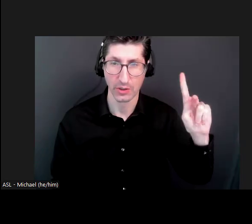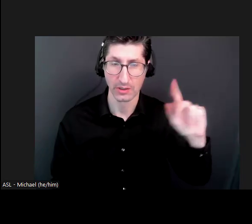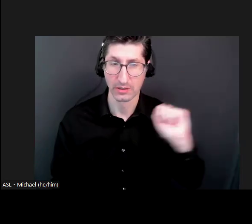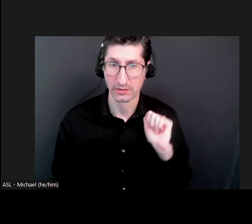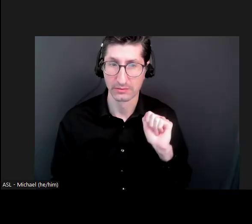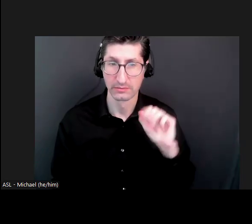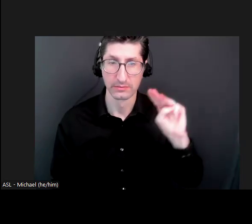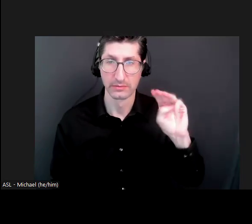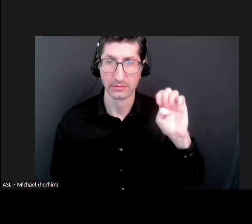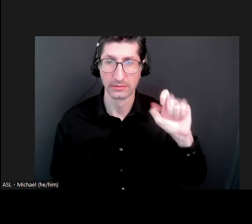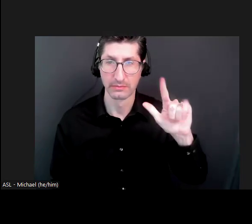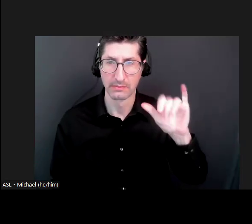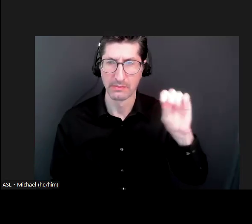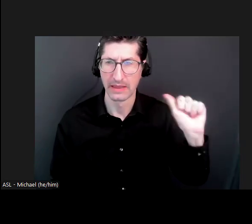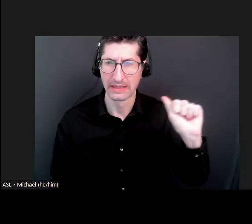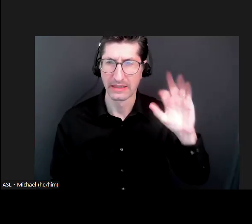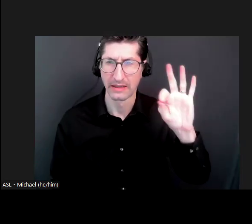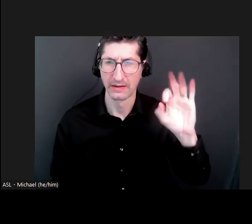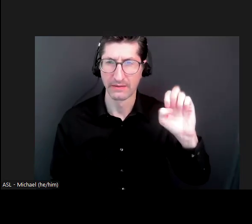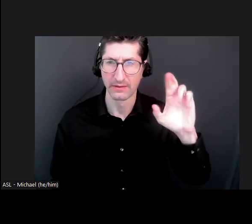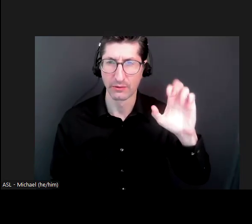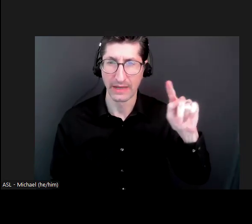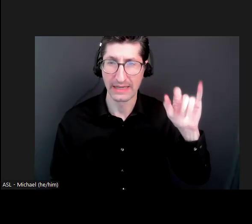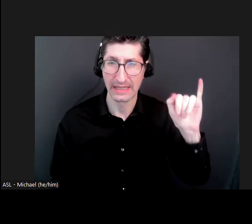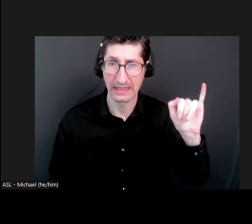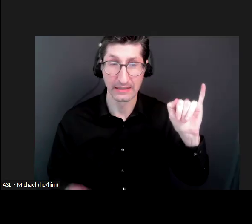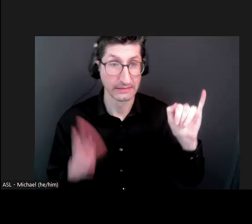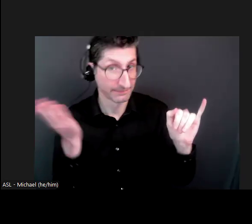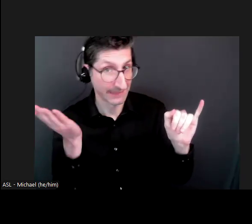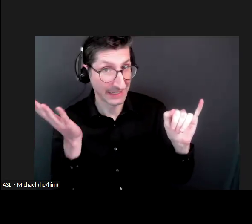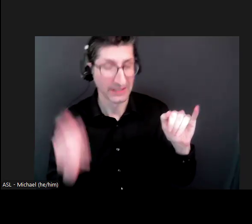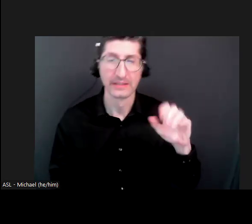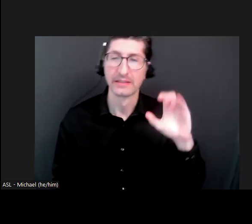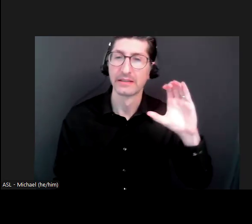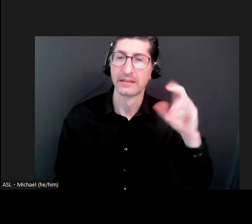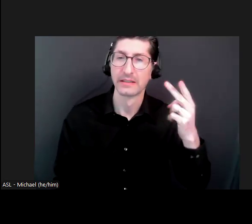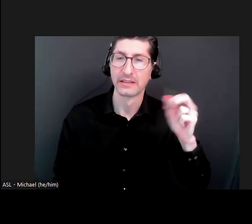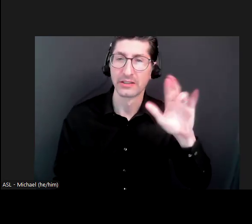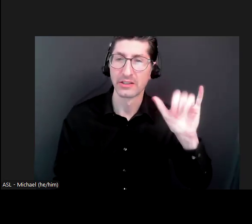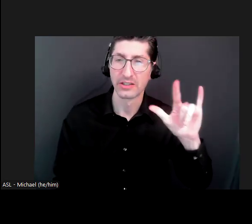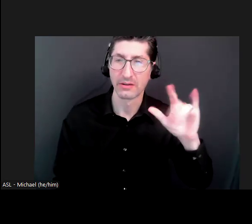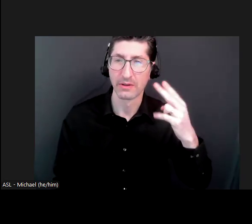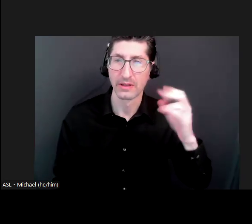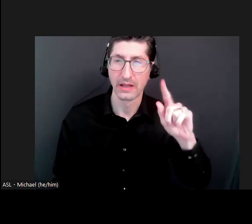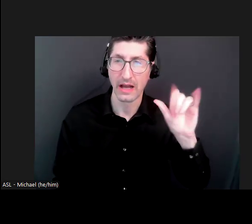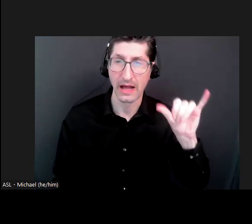Melissa Ferretti. Aye. Cheryl Hawley. I'm here.